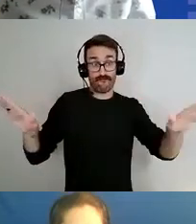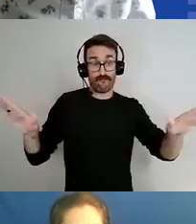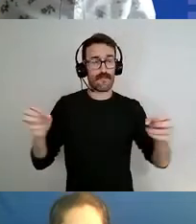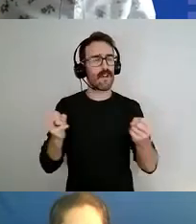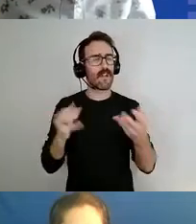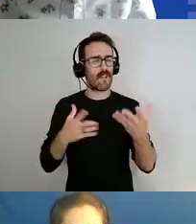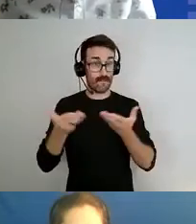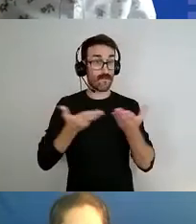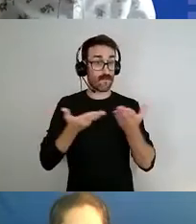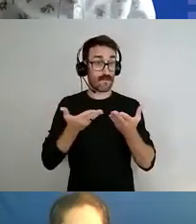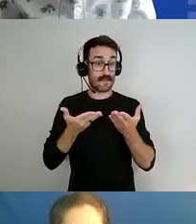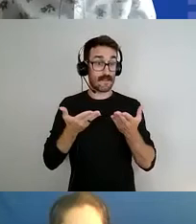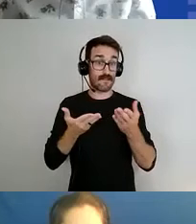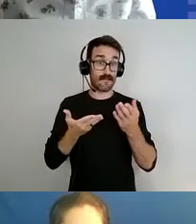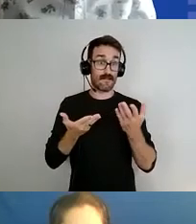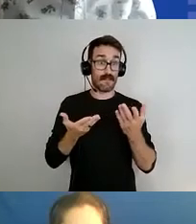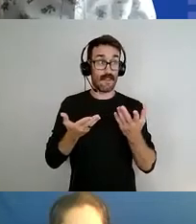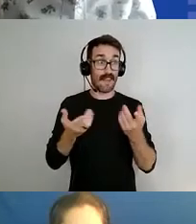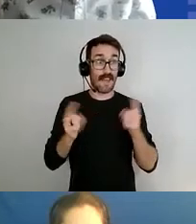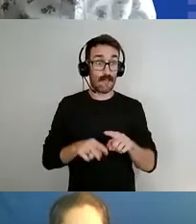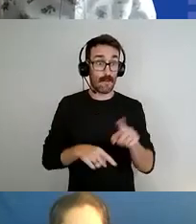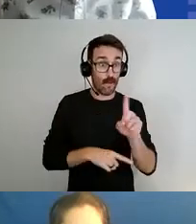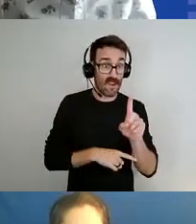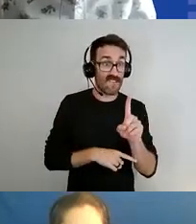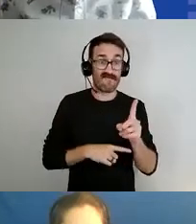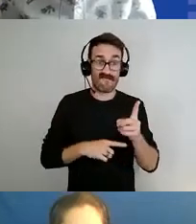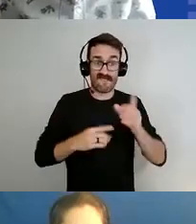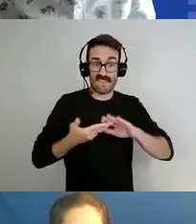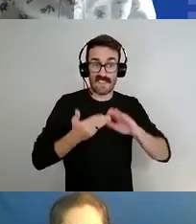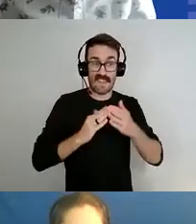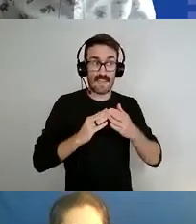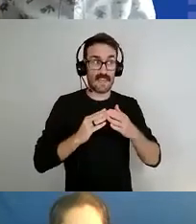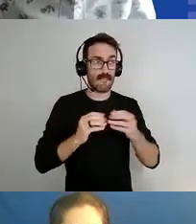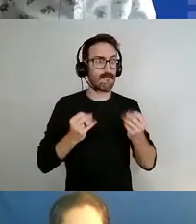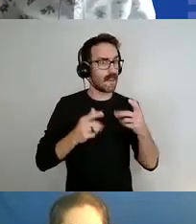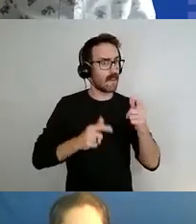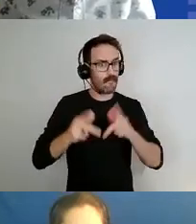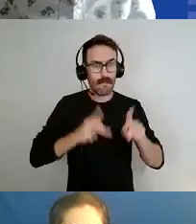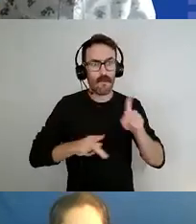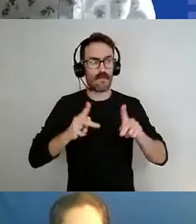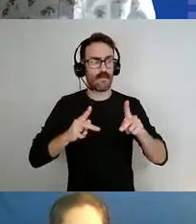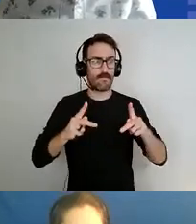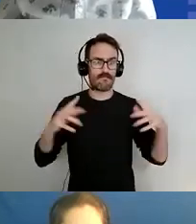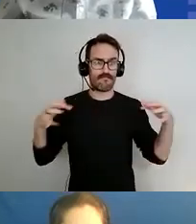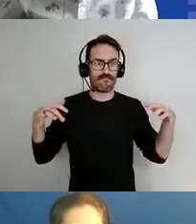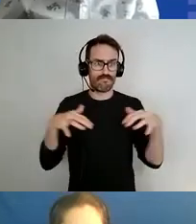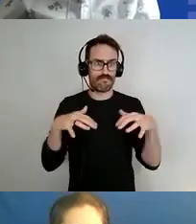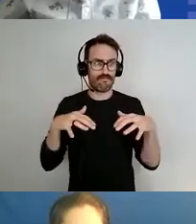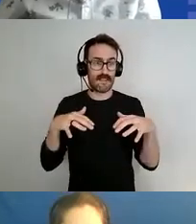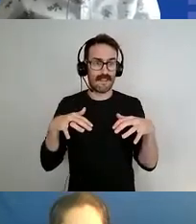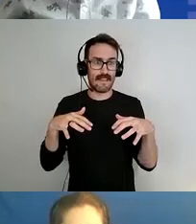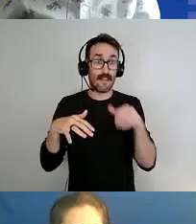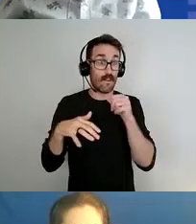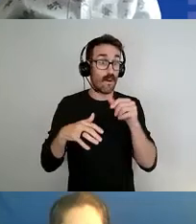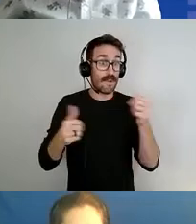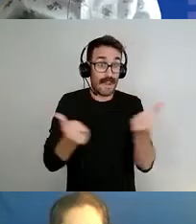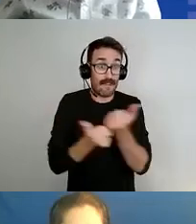exist in urban downtown cores, which serves a very slim margin of our